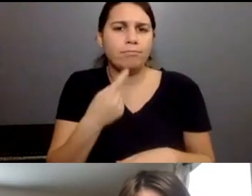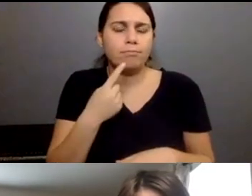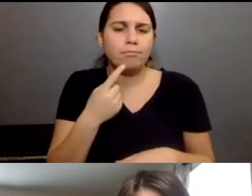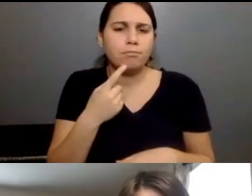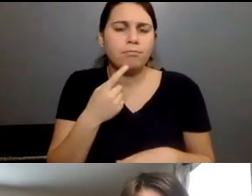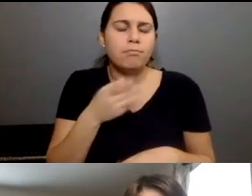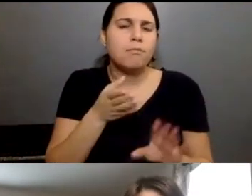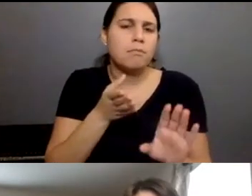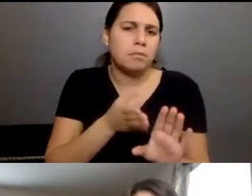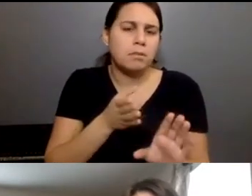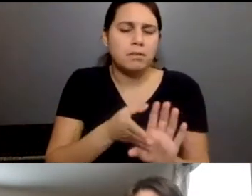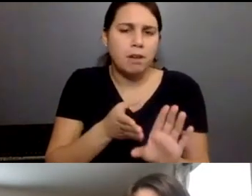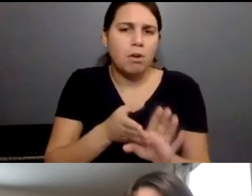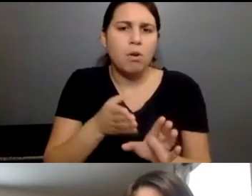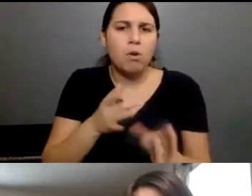medications?